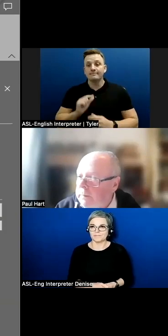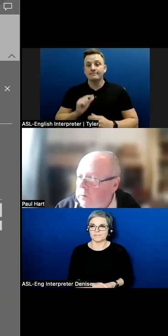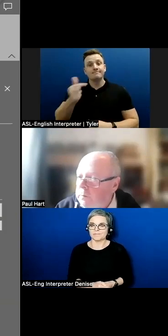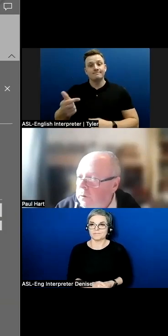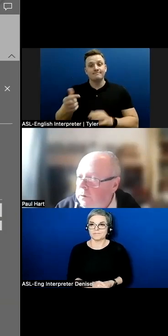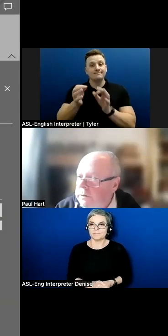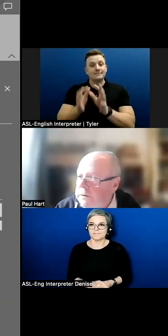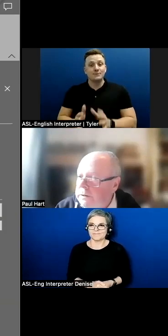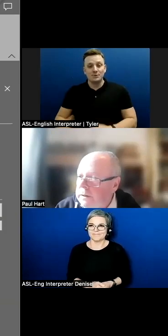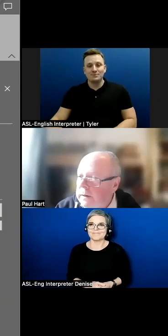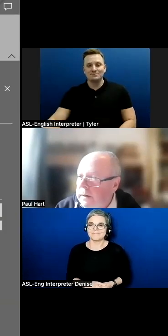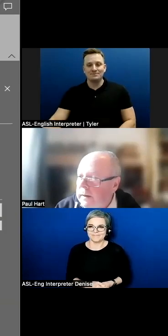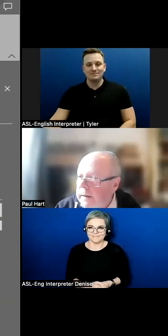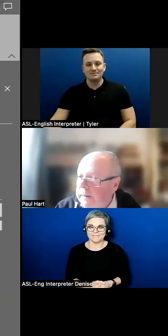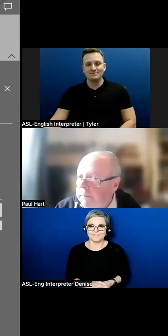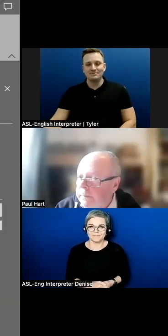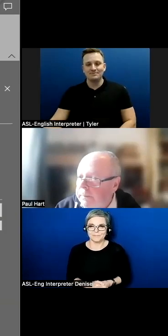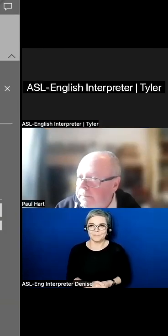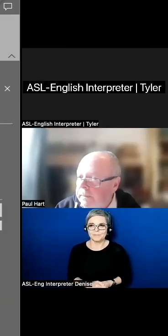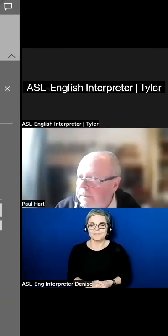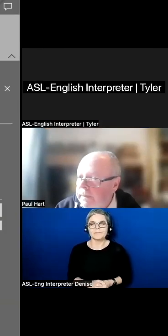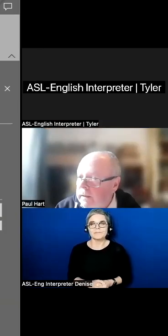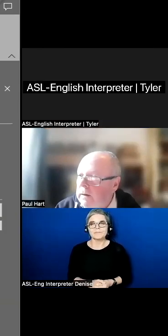to my PowerPoint.